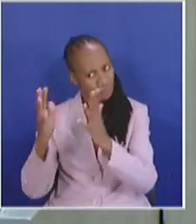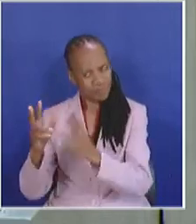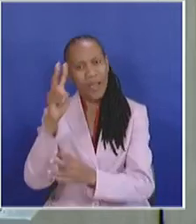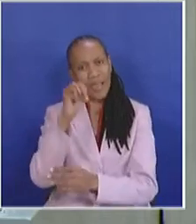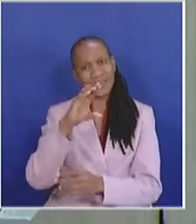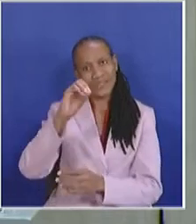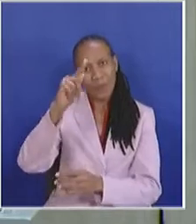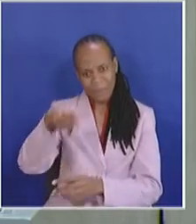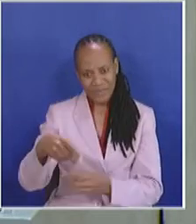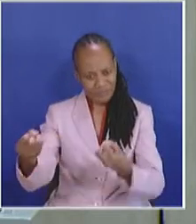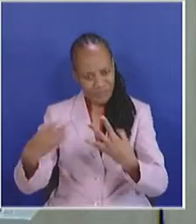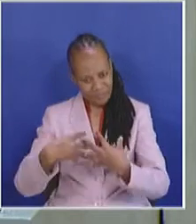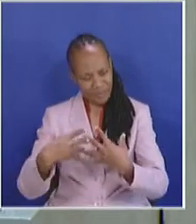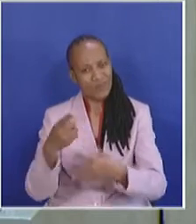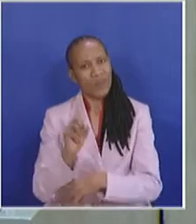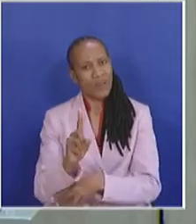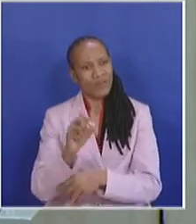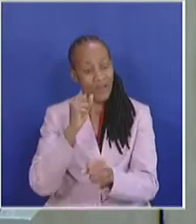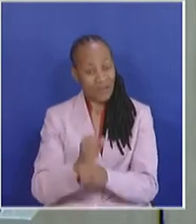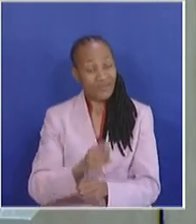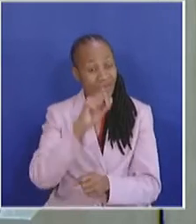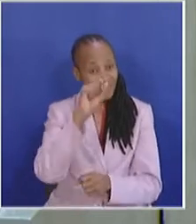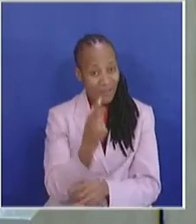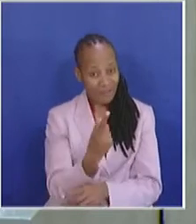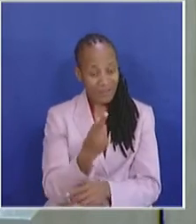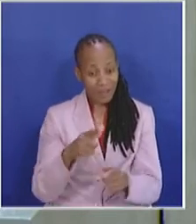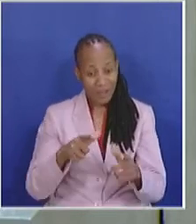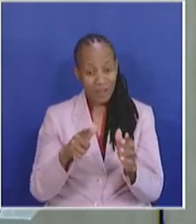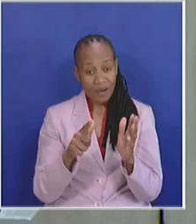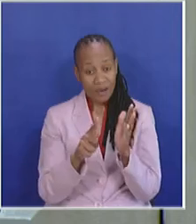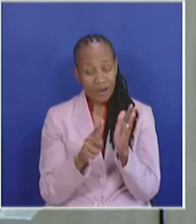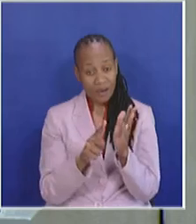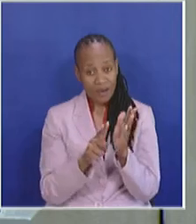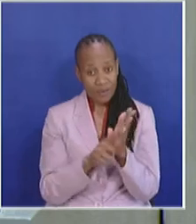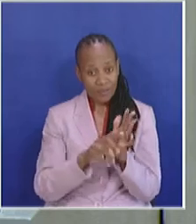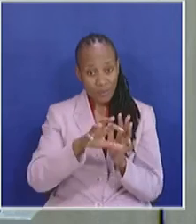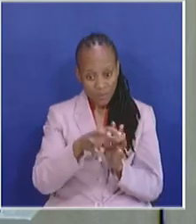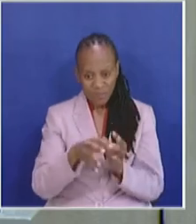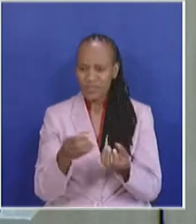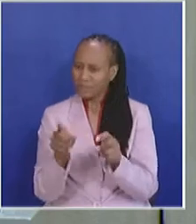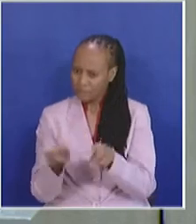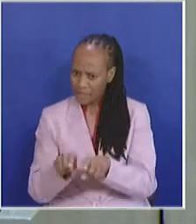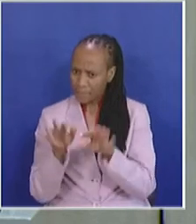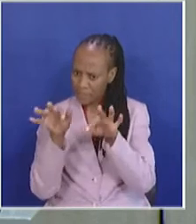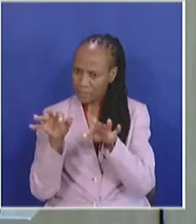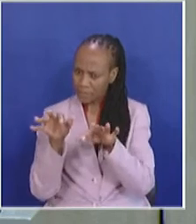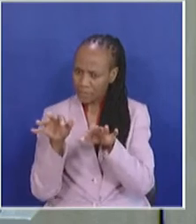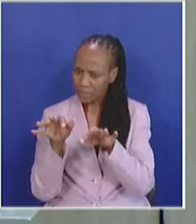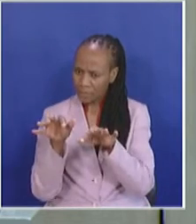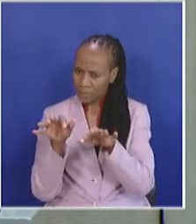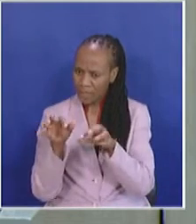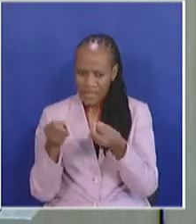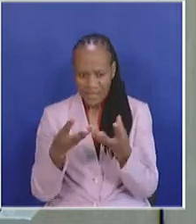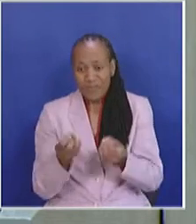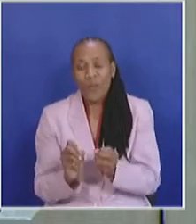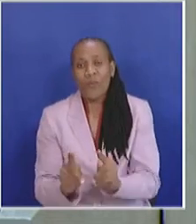for affording us, Gauteng government, the legislature, and our citizens the opportunity to engage with honorable